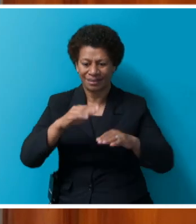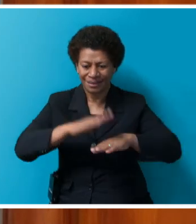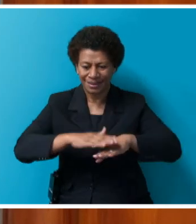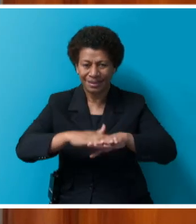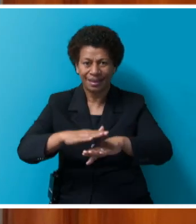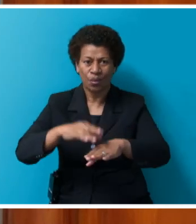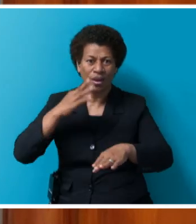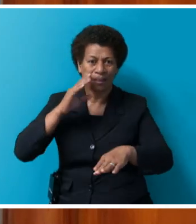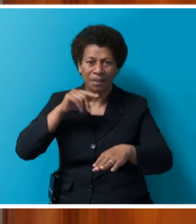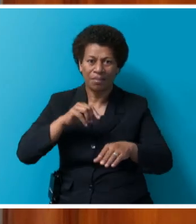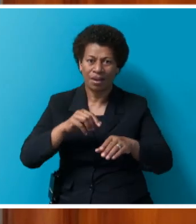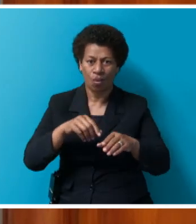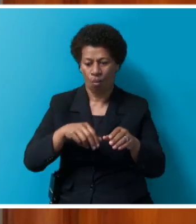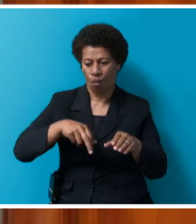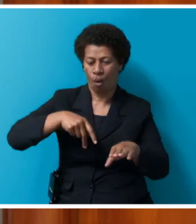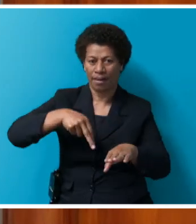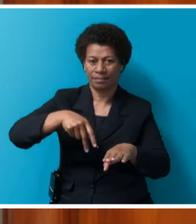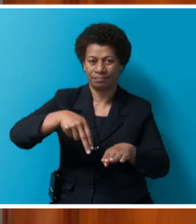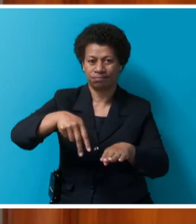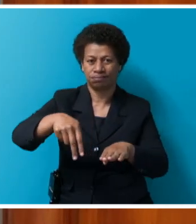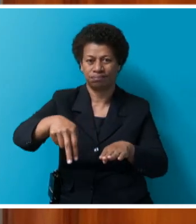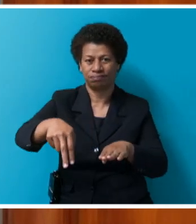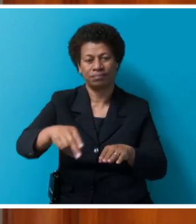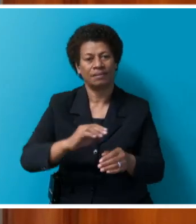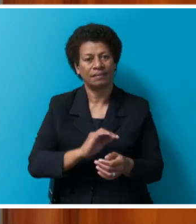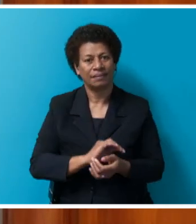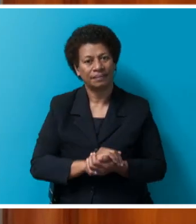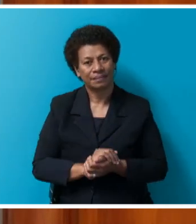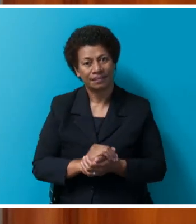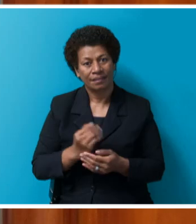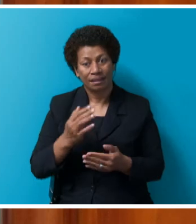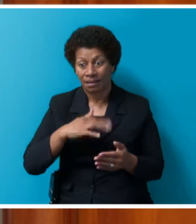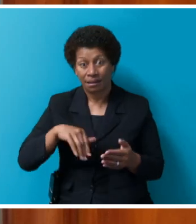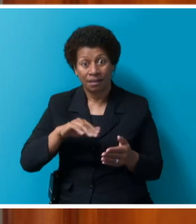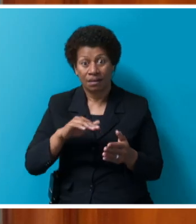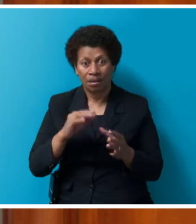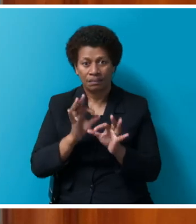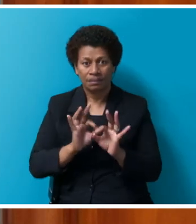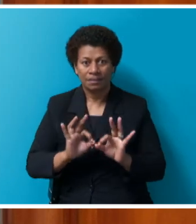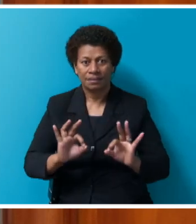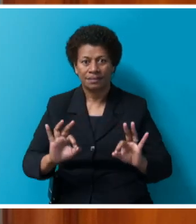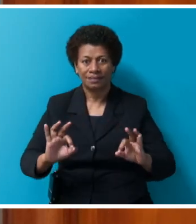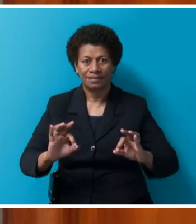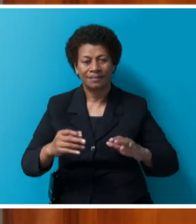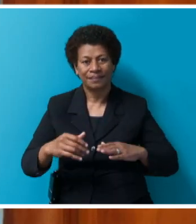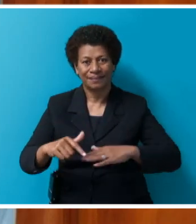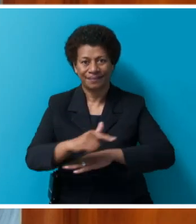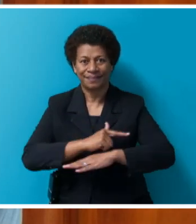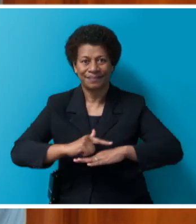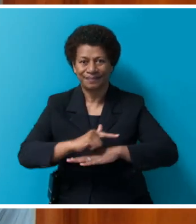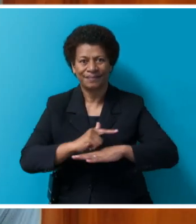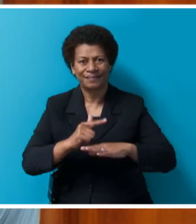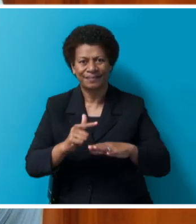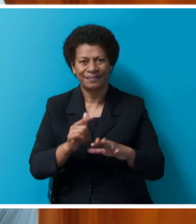installation ceremony. While the ceremony was solemn, the life of the Vanua was also joy. Amira, alongside with the